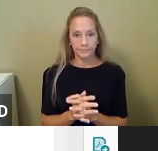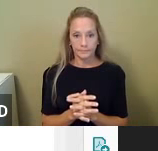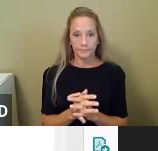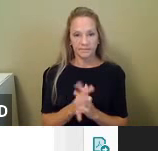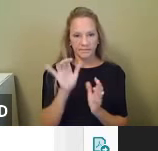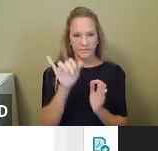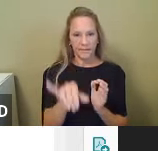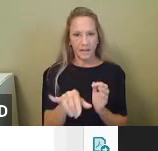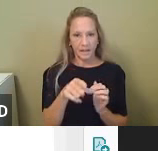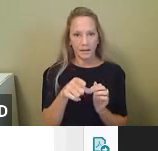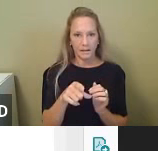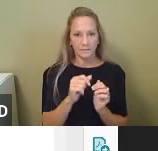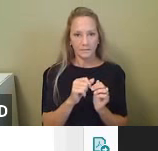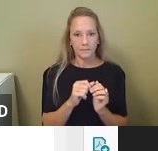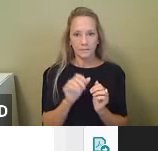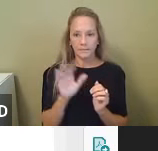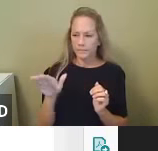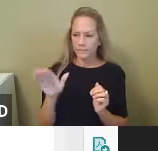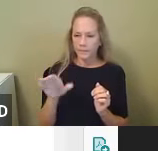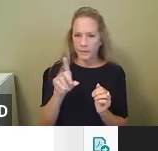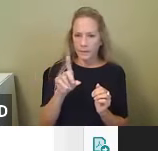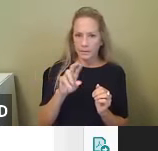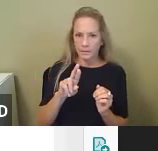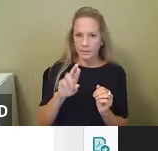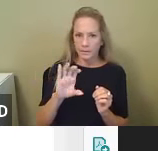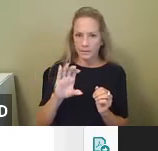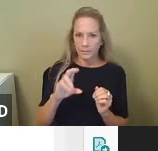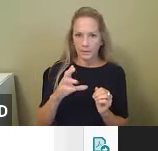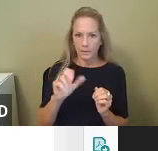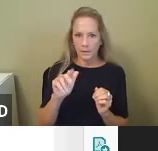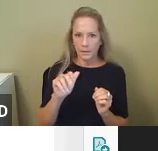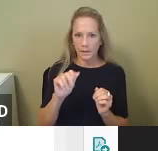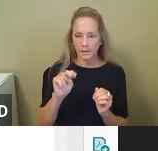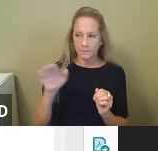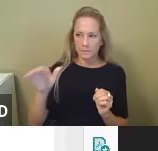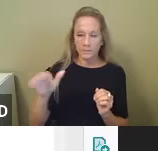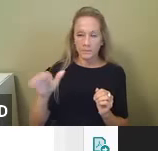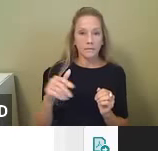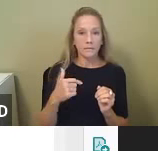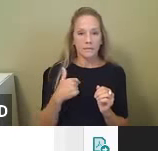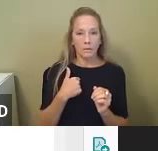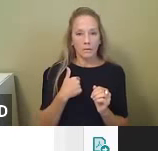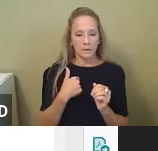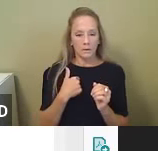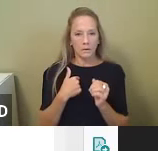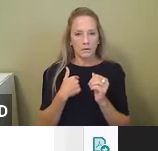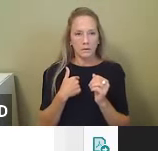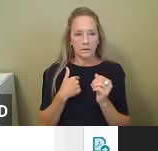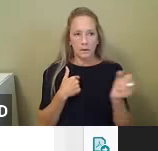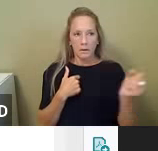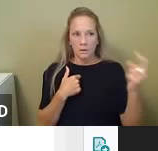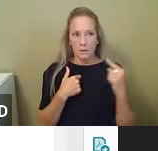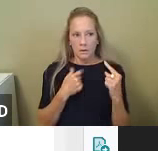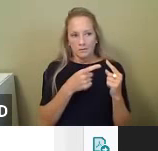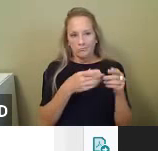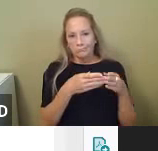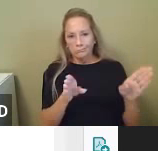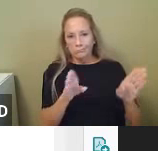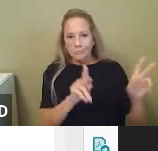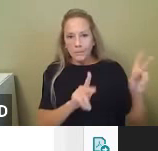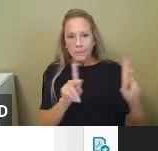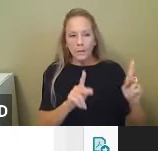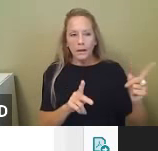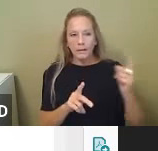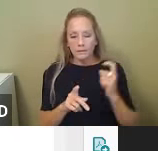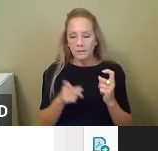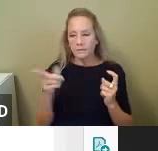Yeah, that one. Uh-huh. So, and this is a question that we've gotten from the public, and you probably have